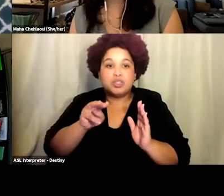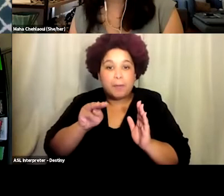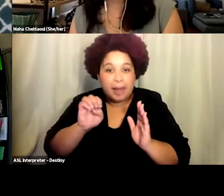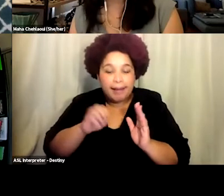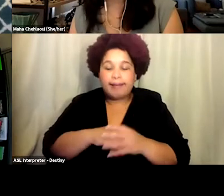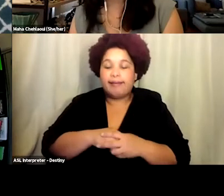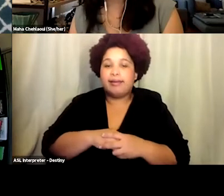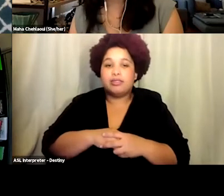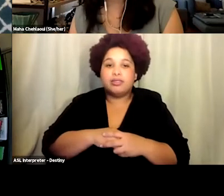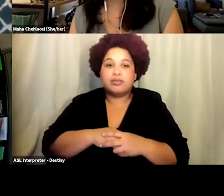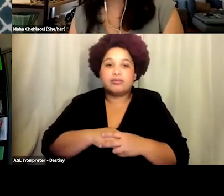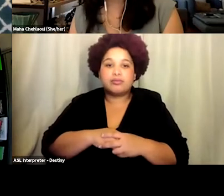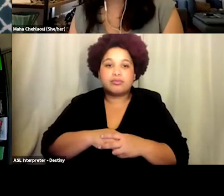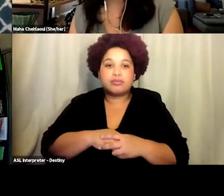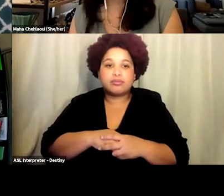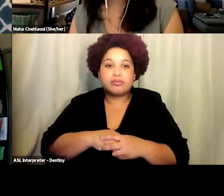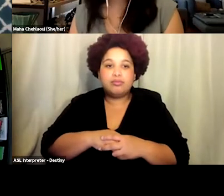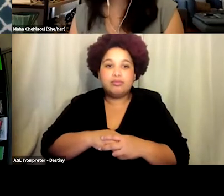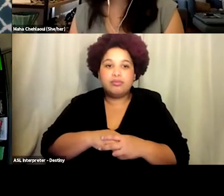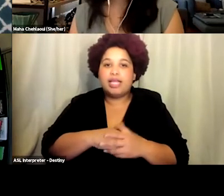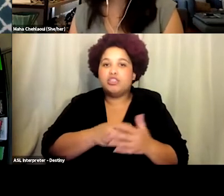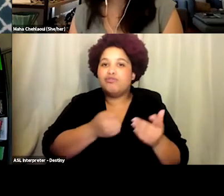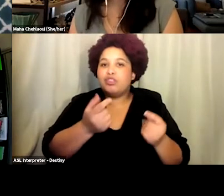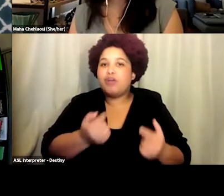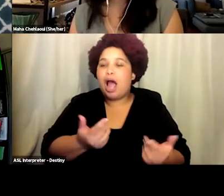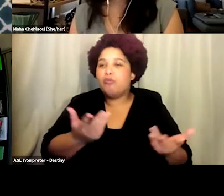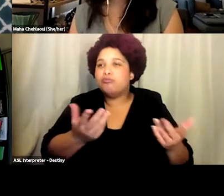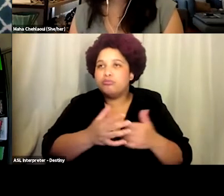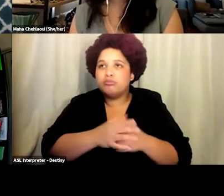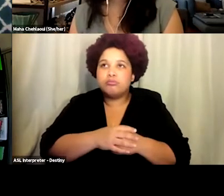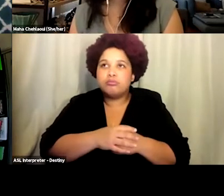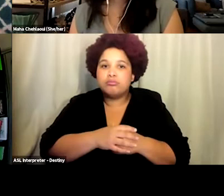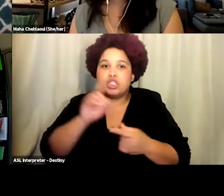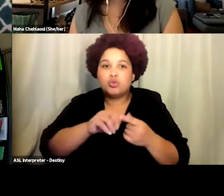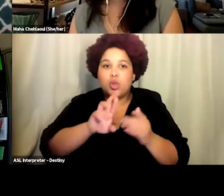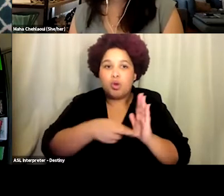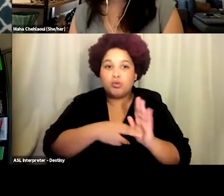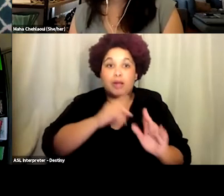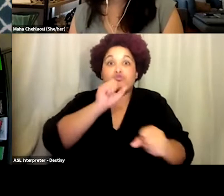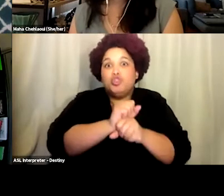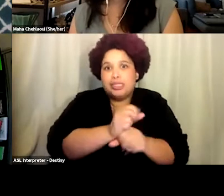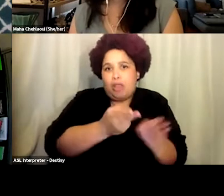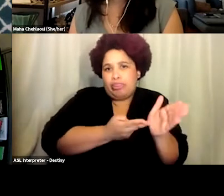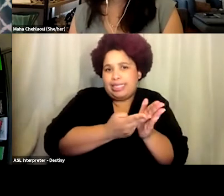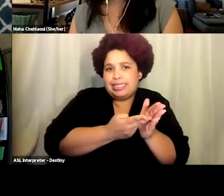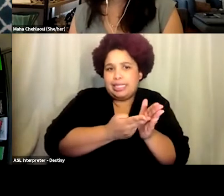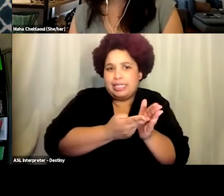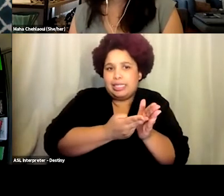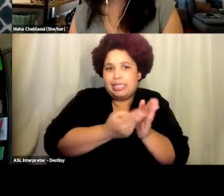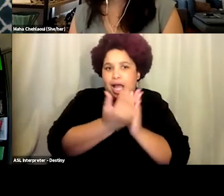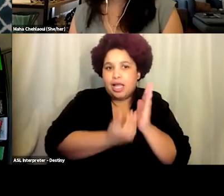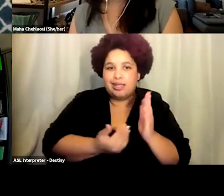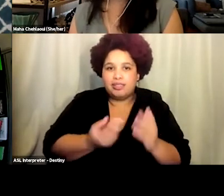and you filter out to just the roles that I was authentically casted in, you could probably